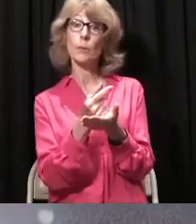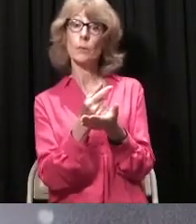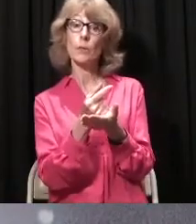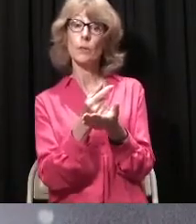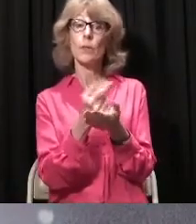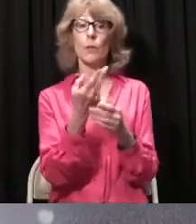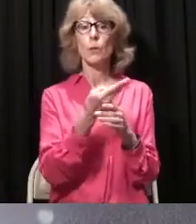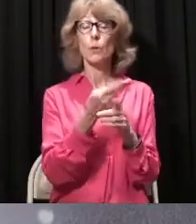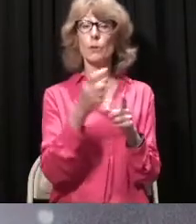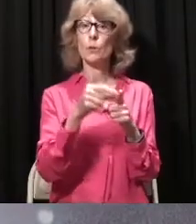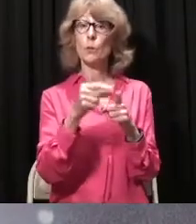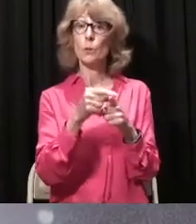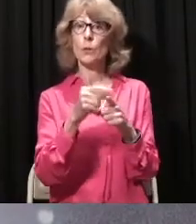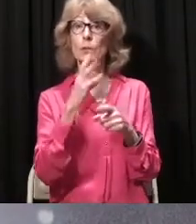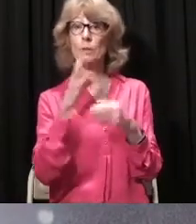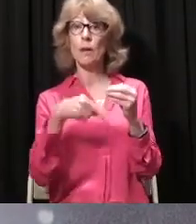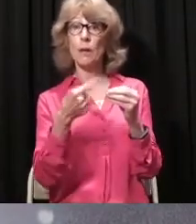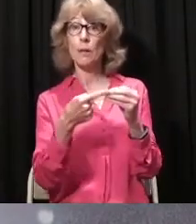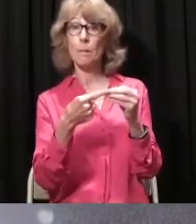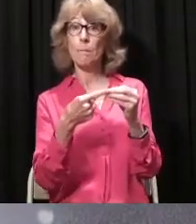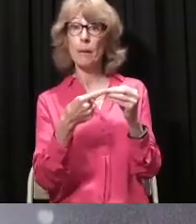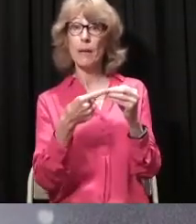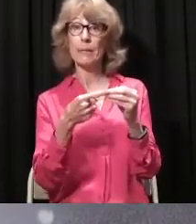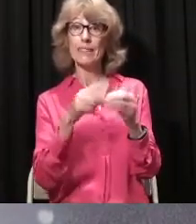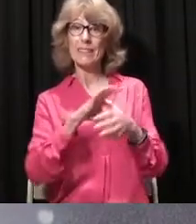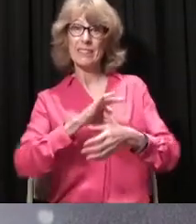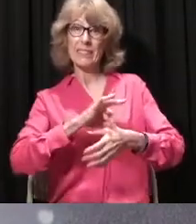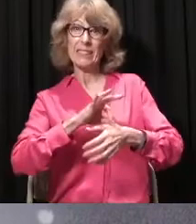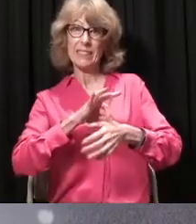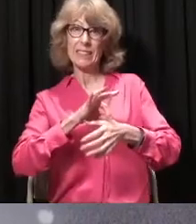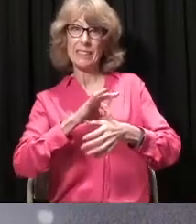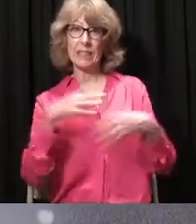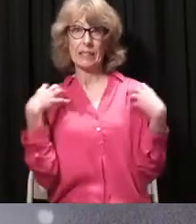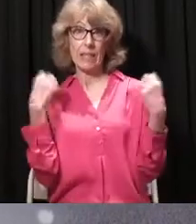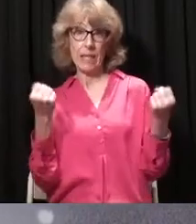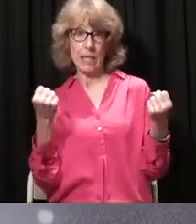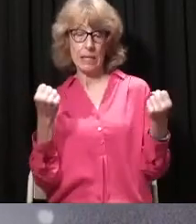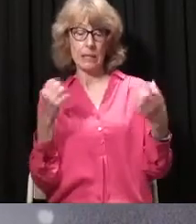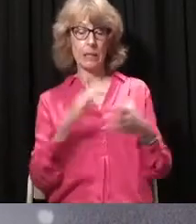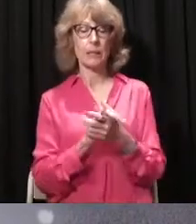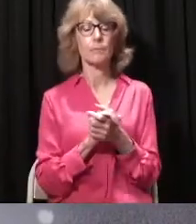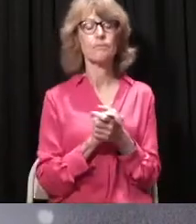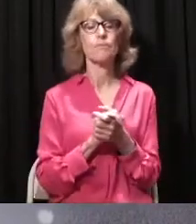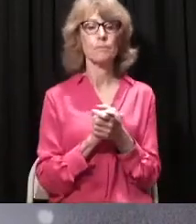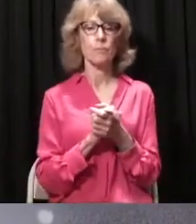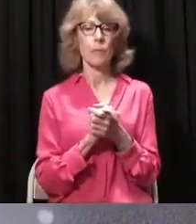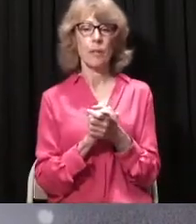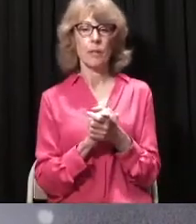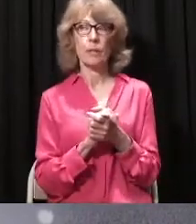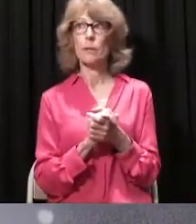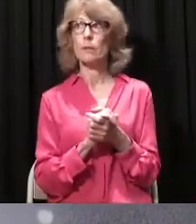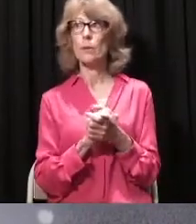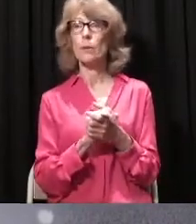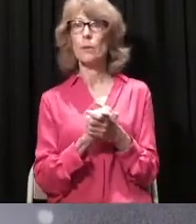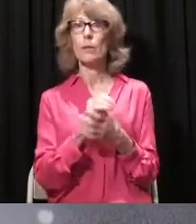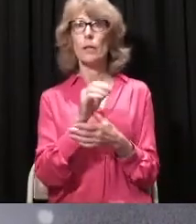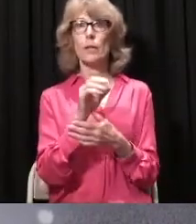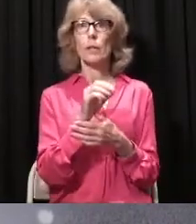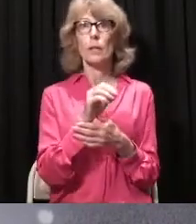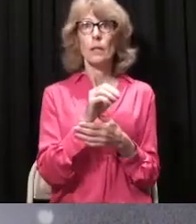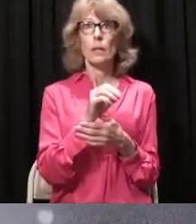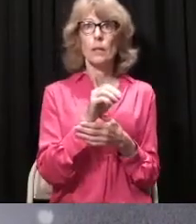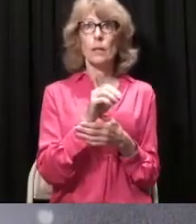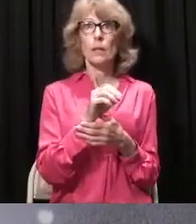healing. So Jesus refers to Naaman in Luke 4. He uses this word. Naaman was cleansed from his sickness. Matthew